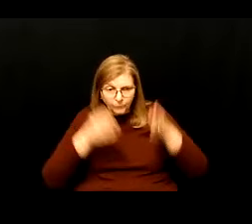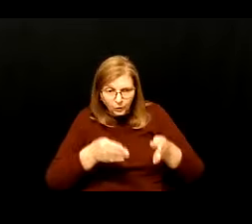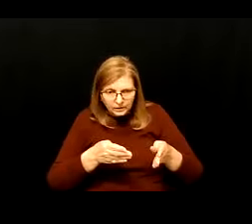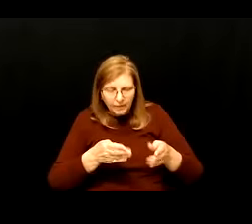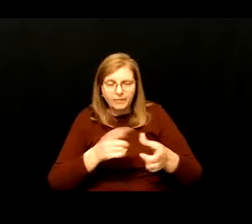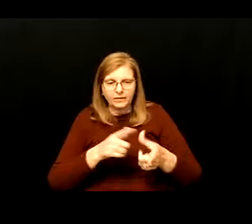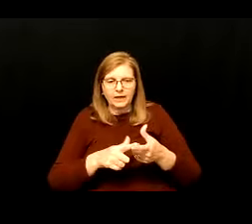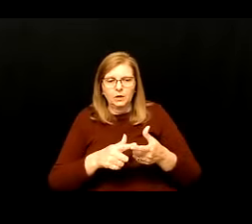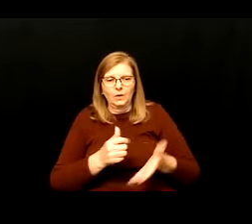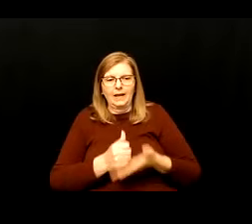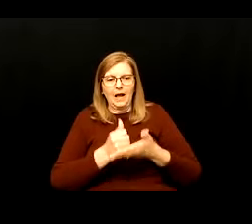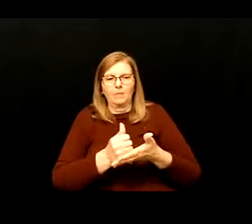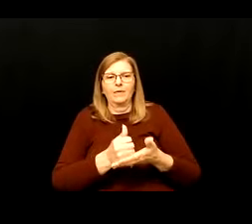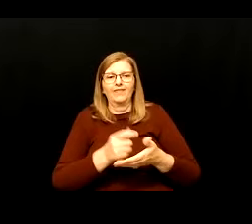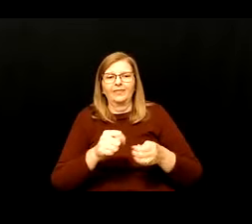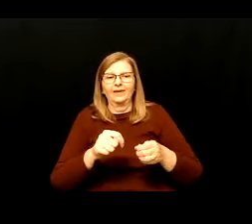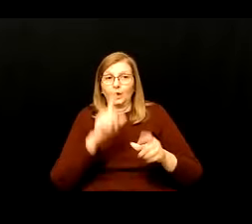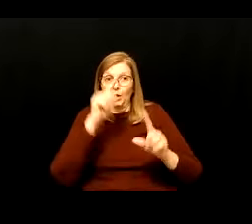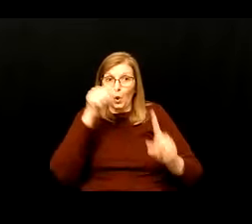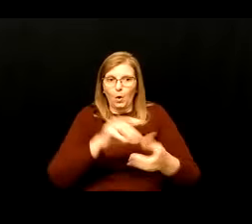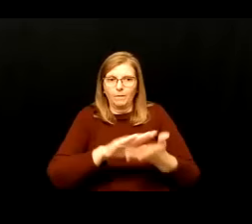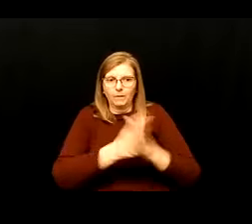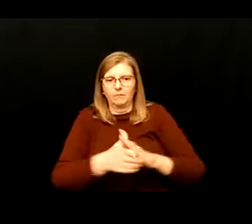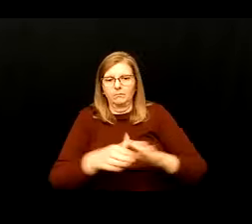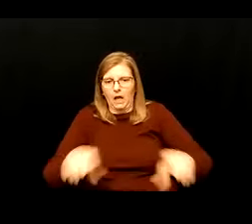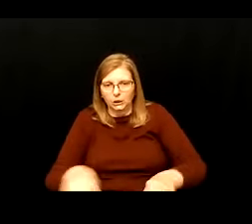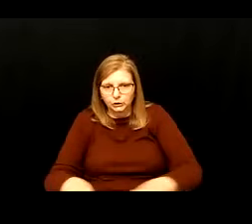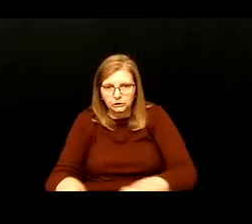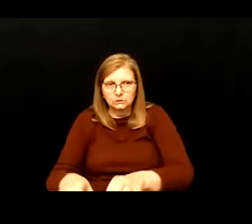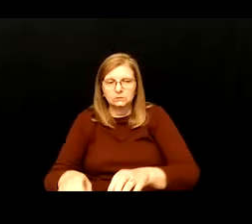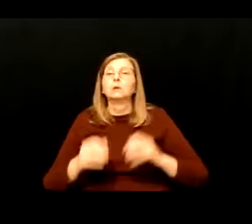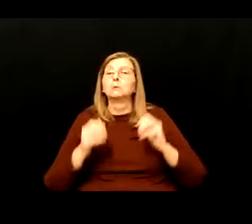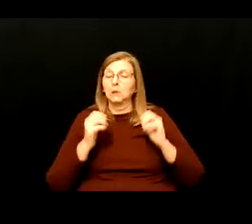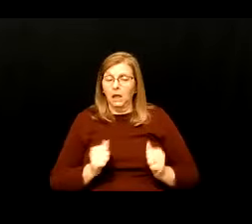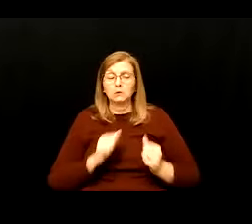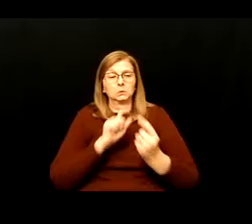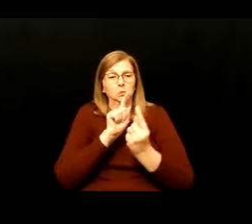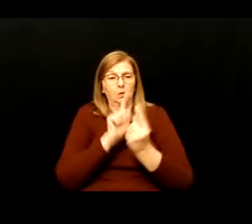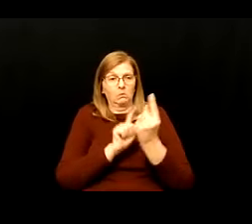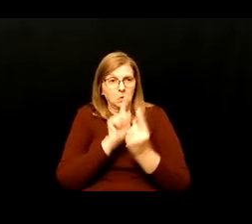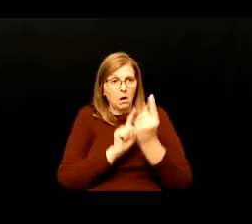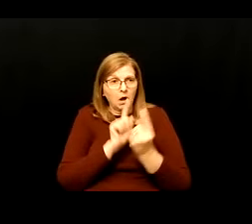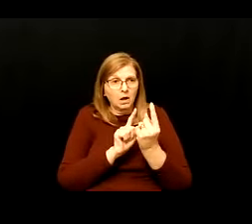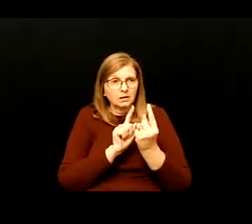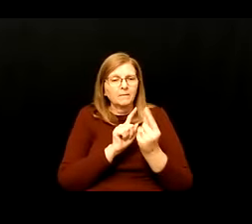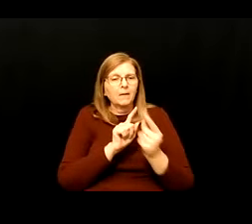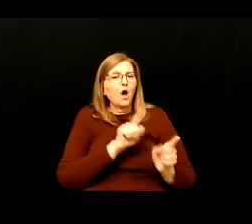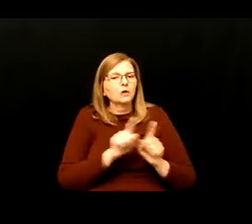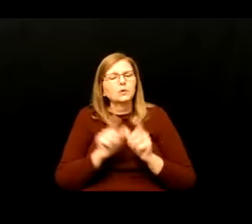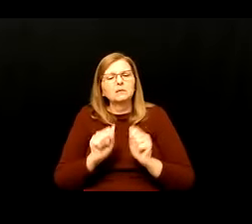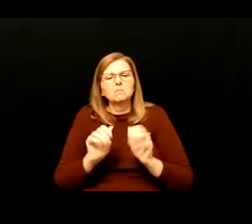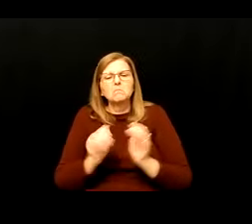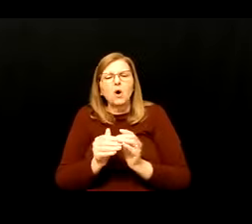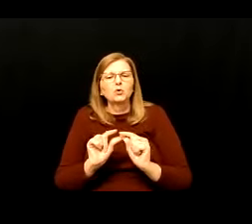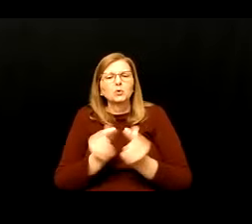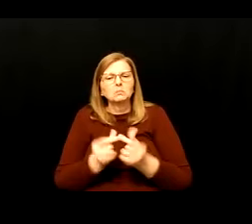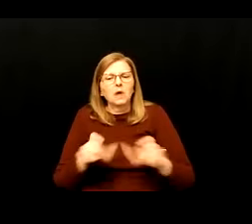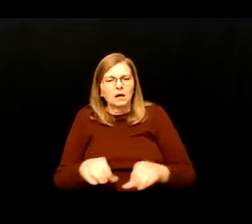those IEP goals. We can do one-on-one activities, but we can also do small group